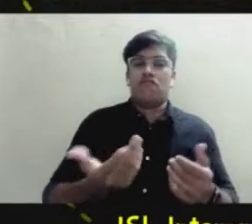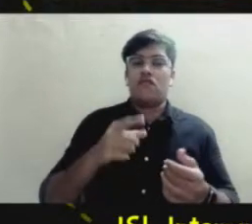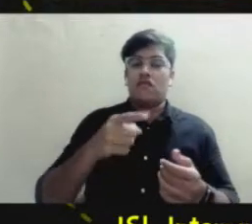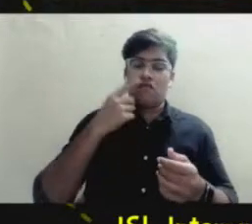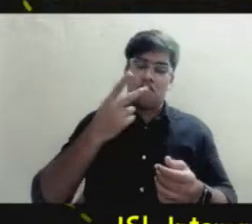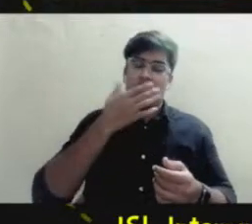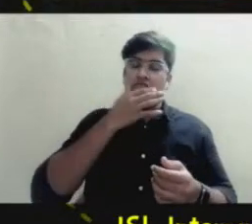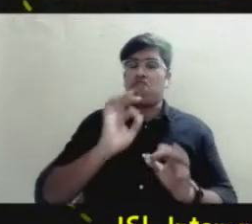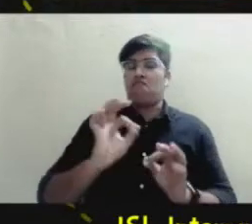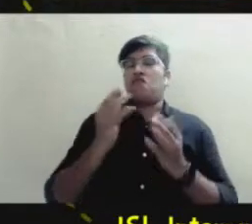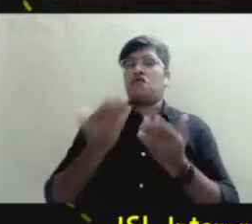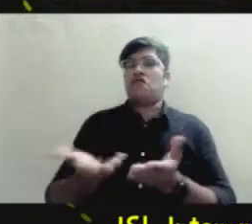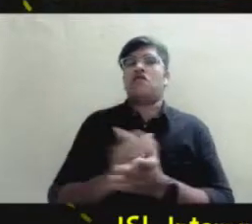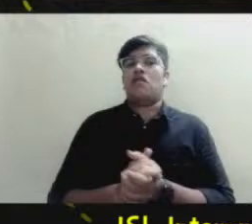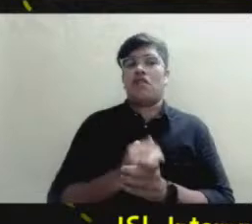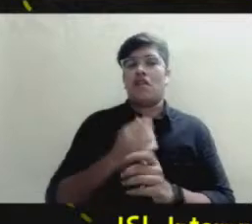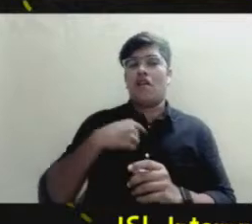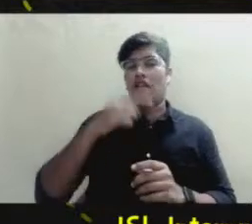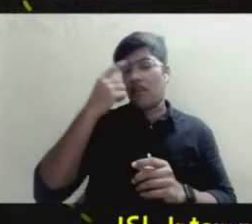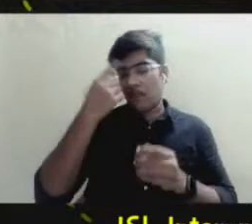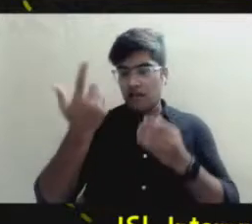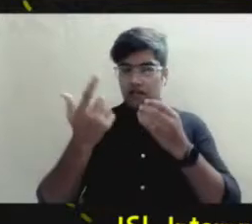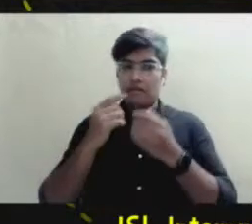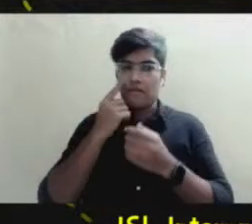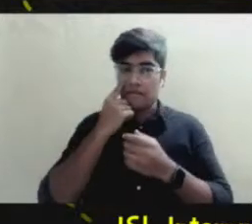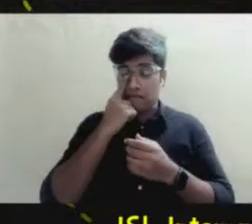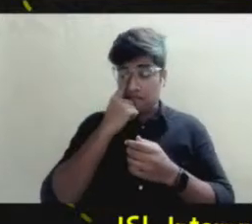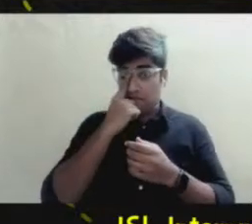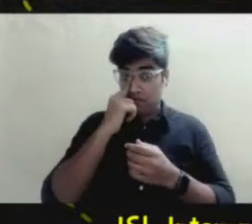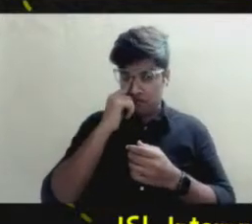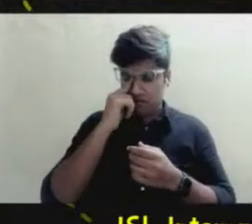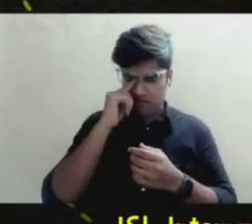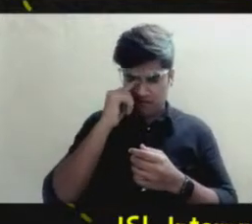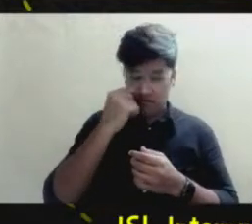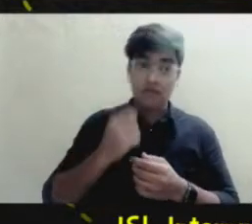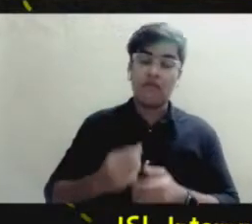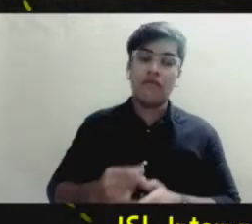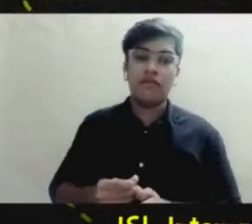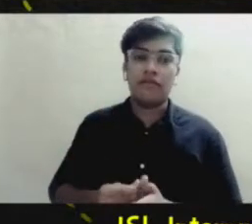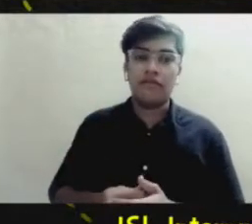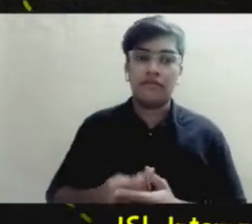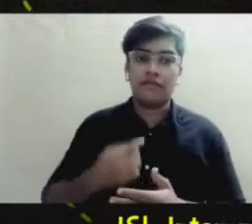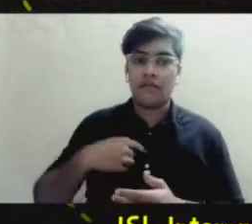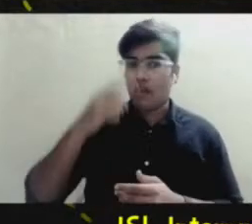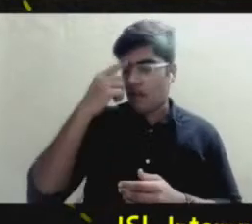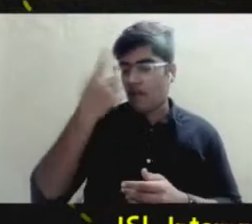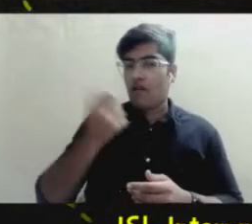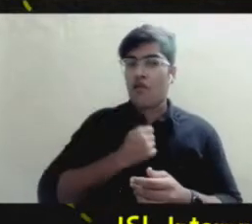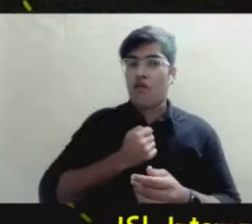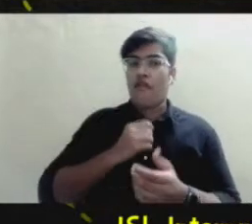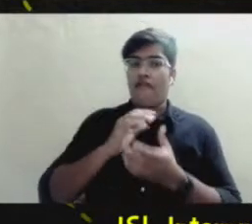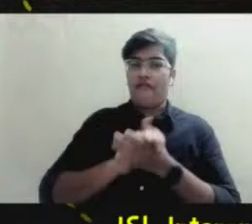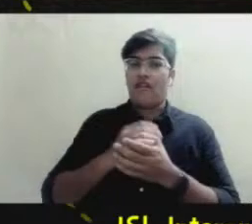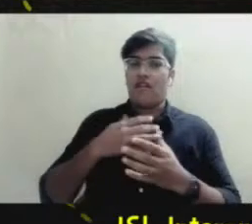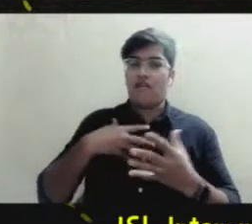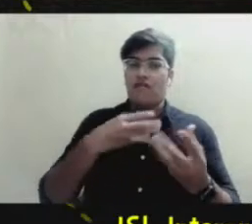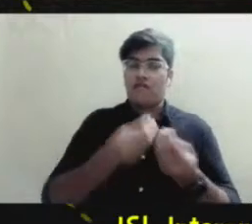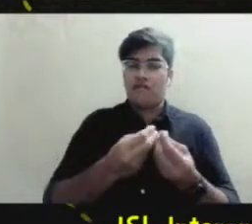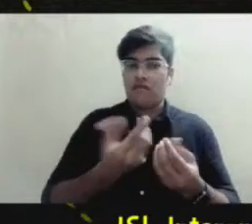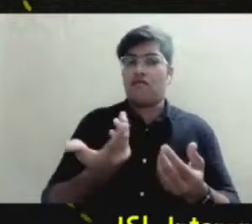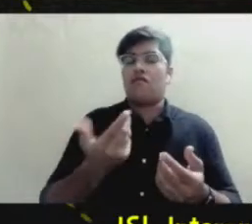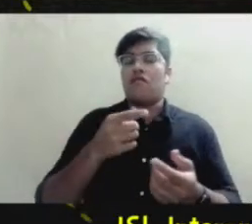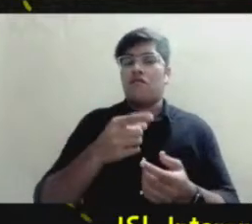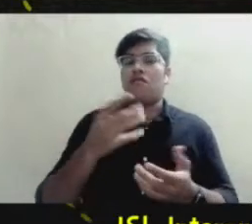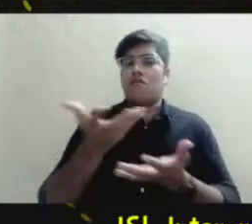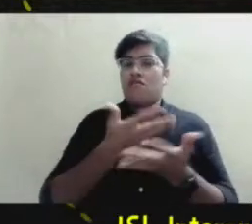I also think that, I mean, I have a friend who made a film on Mirabai, and I once said to her, because I